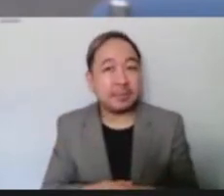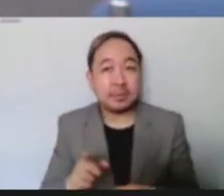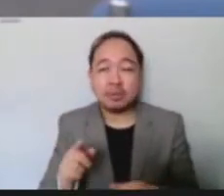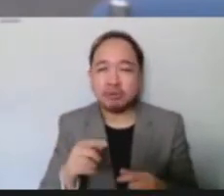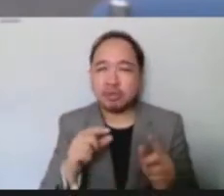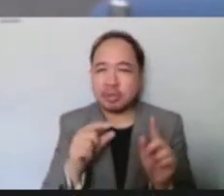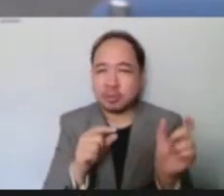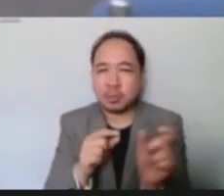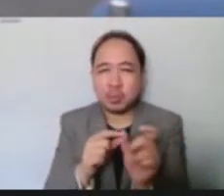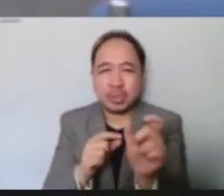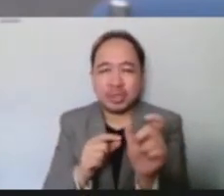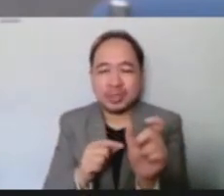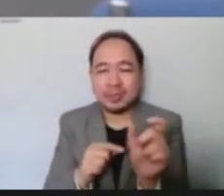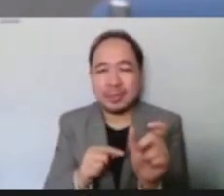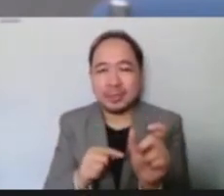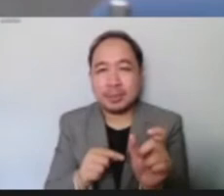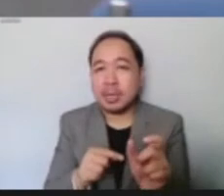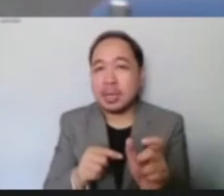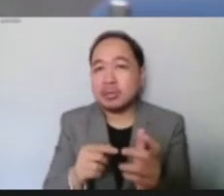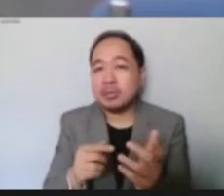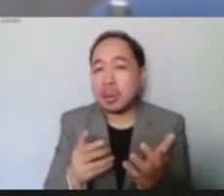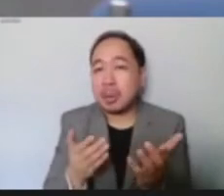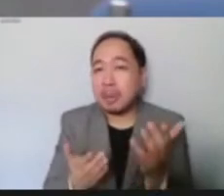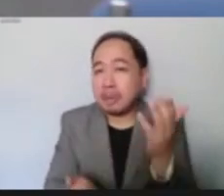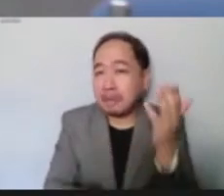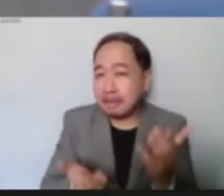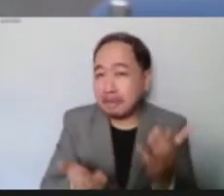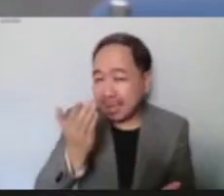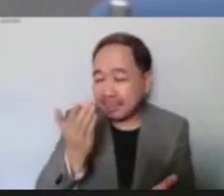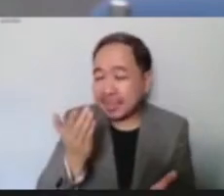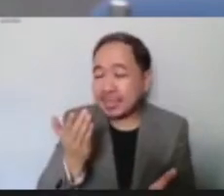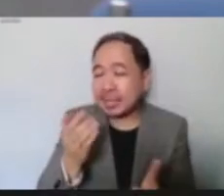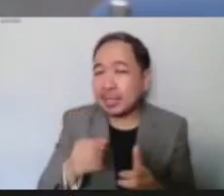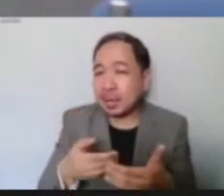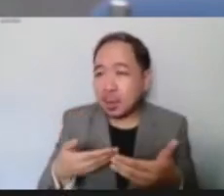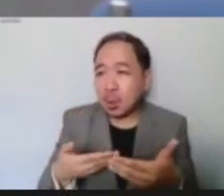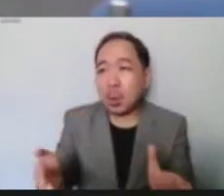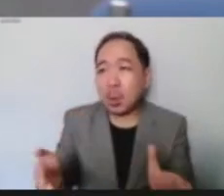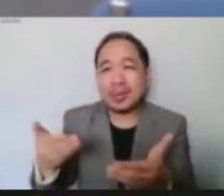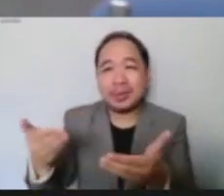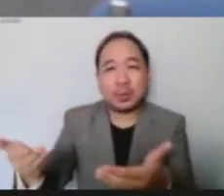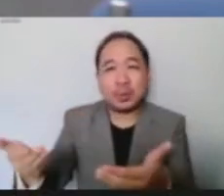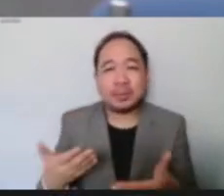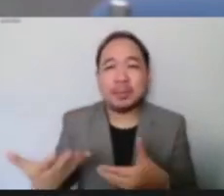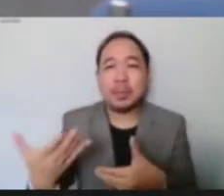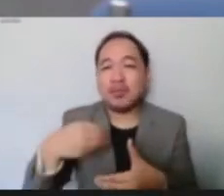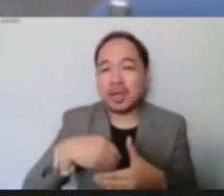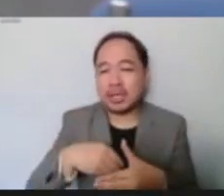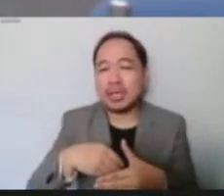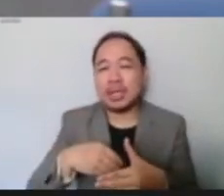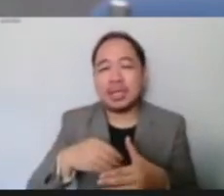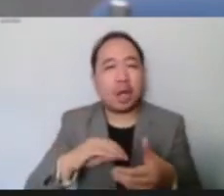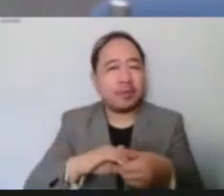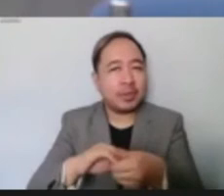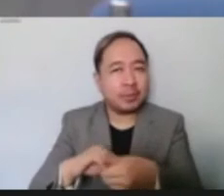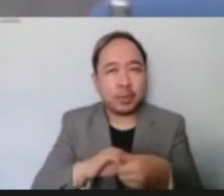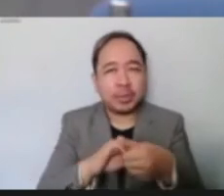be it may be open to the involvement of major groups and other stakeholders